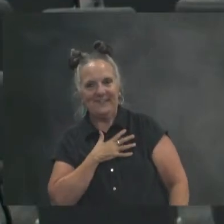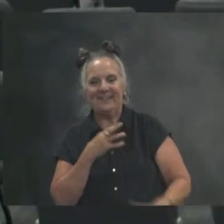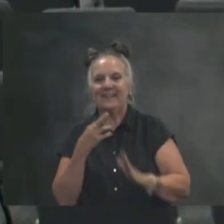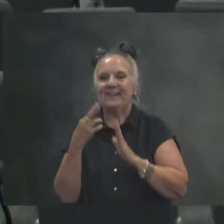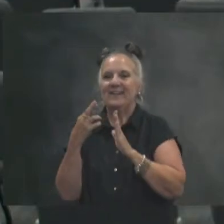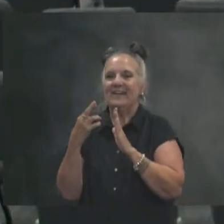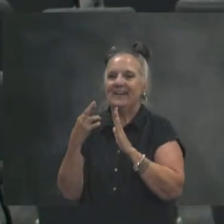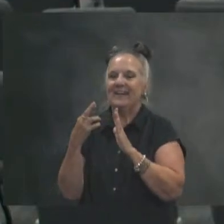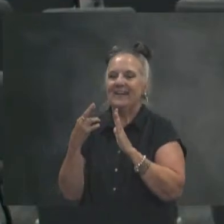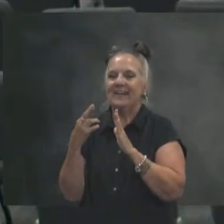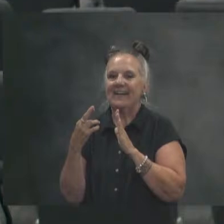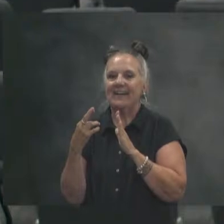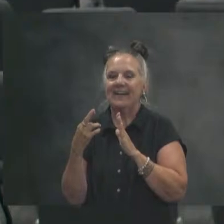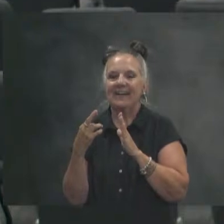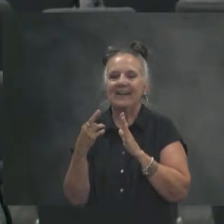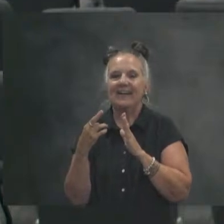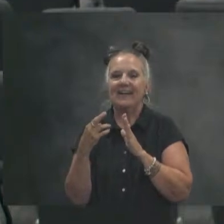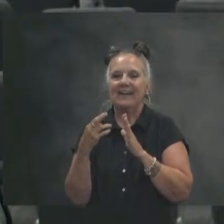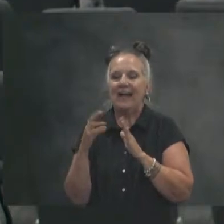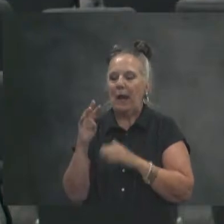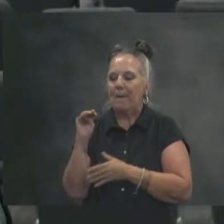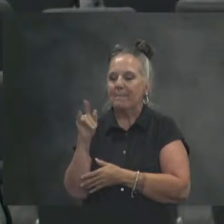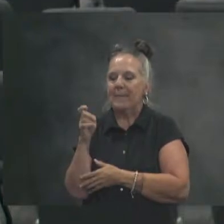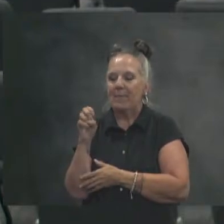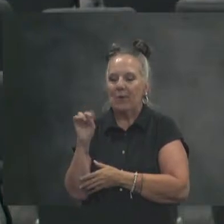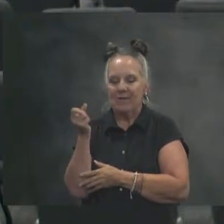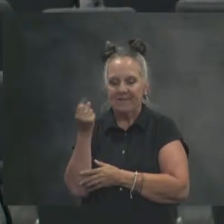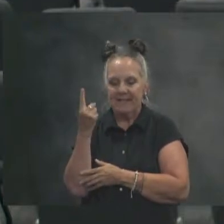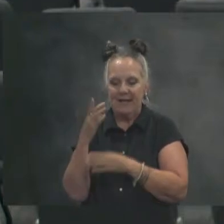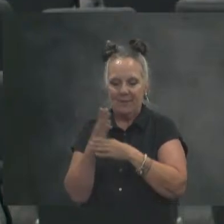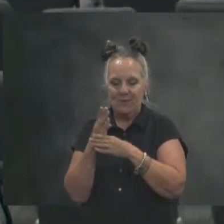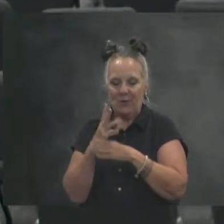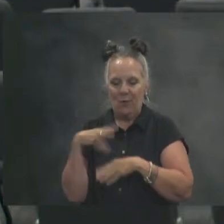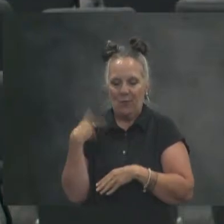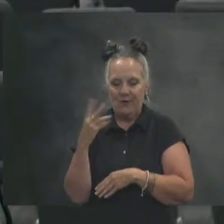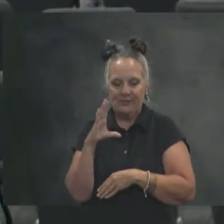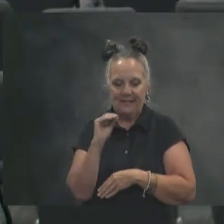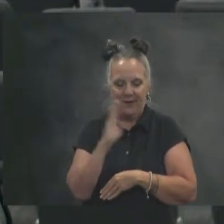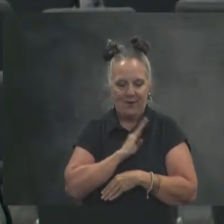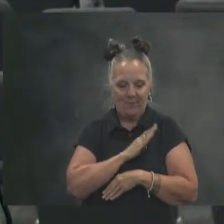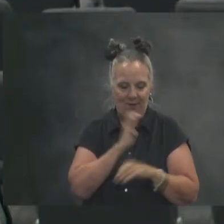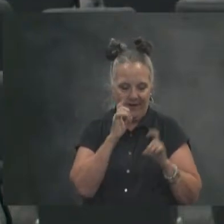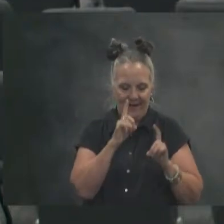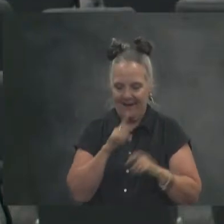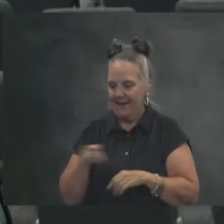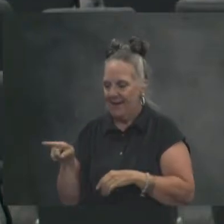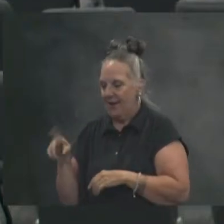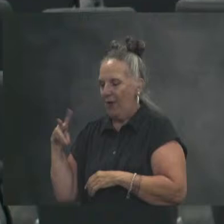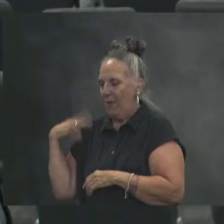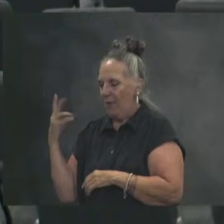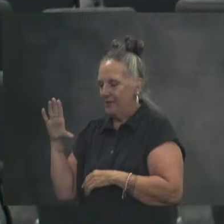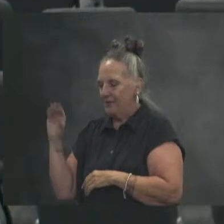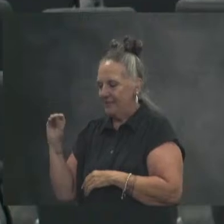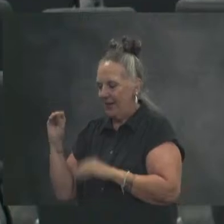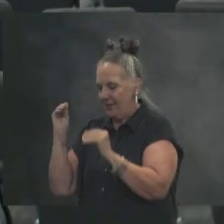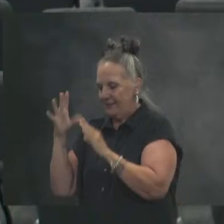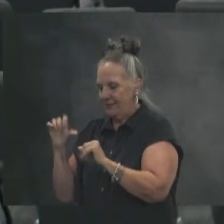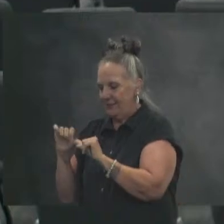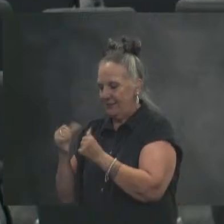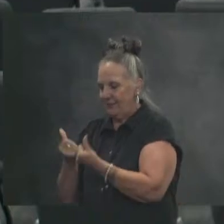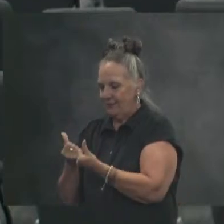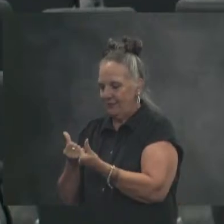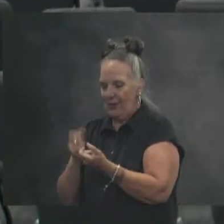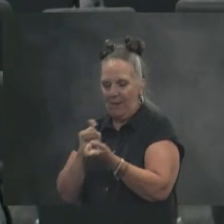Okay, we're on number 22. And this is the memo of understanding between the Washington County Board of Education and the Washington County Teachers Association